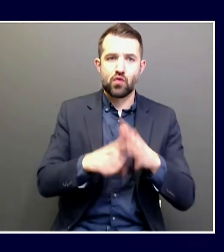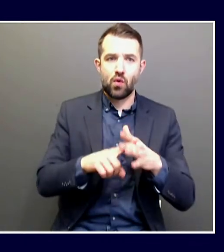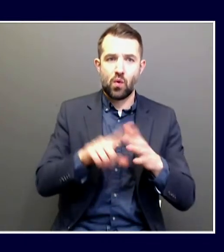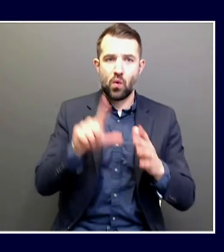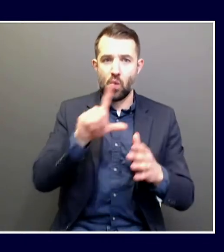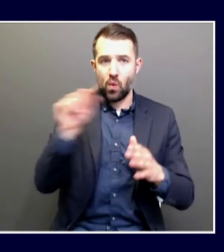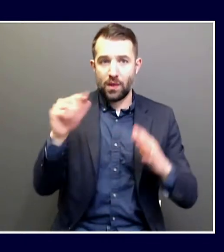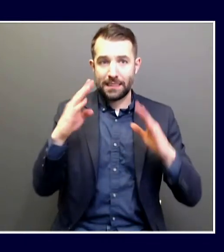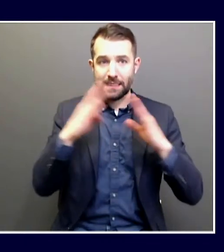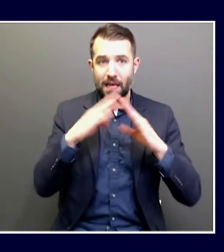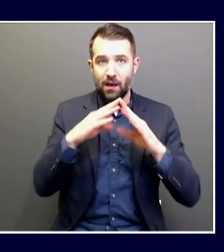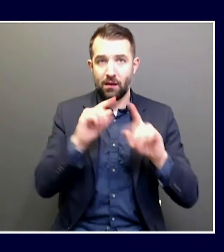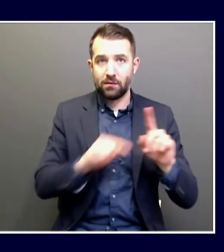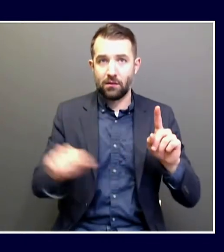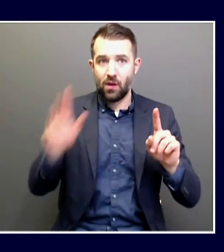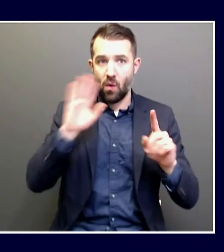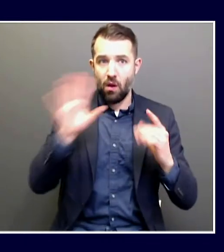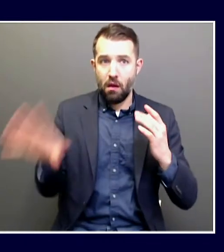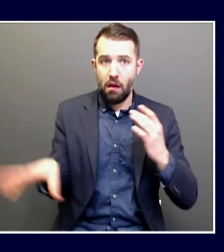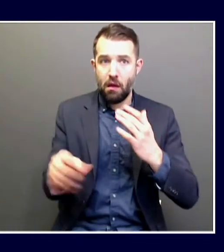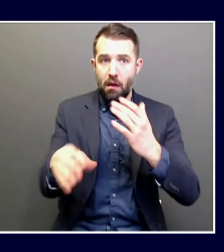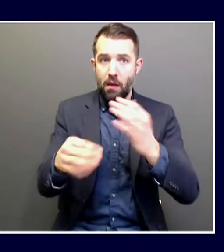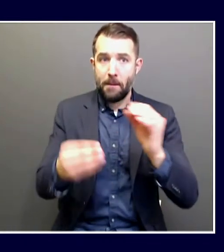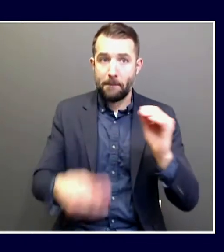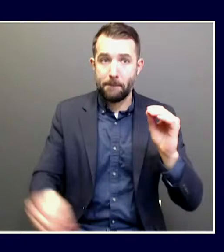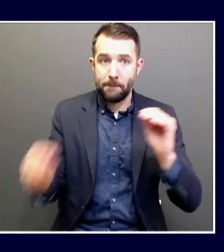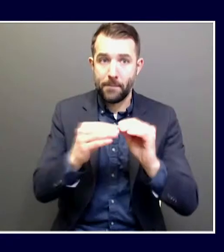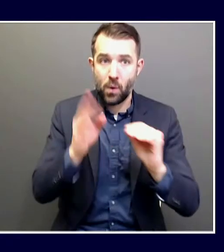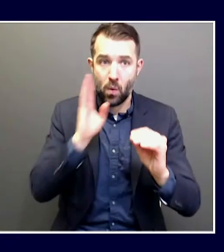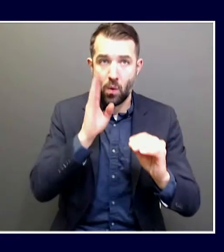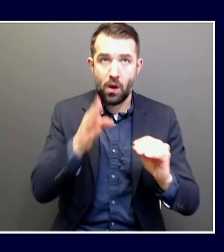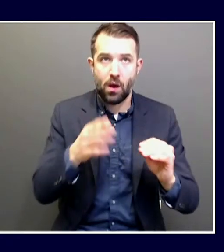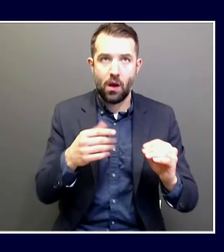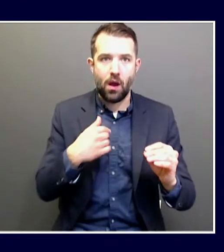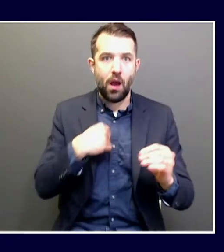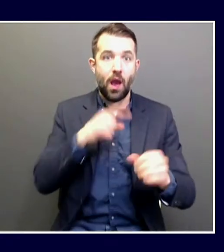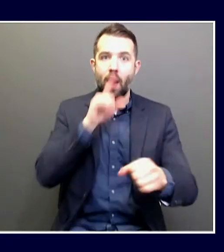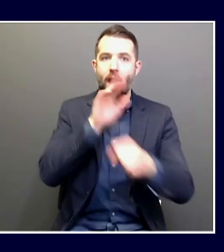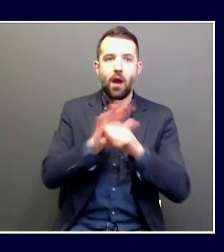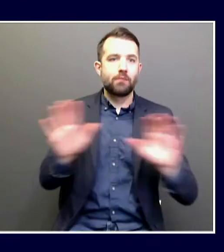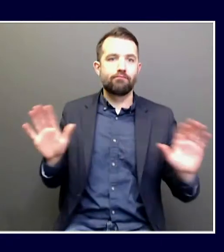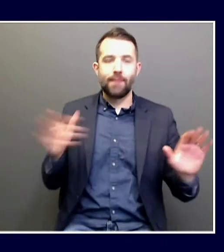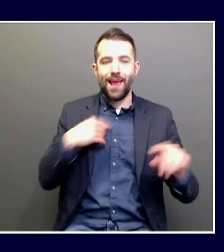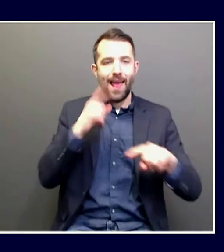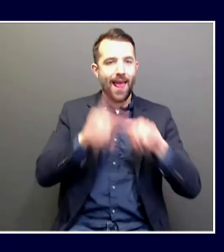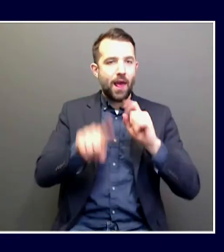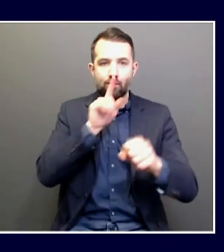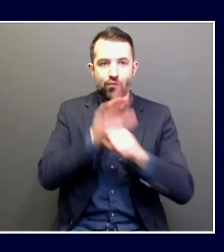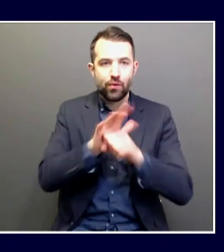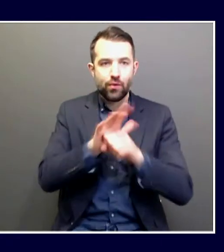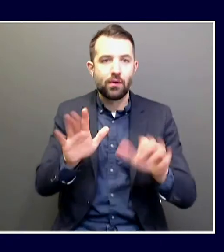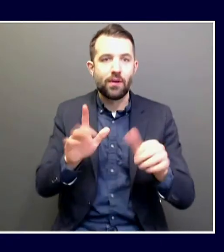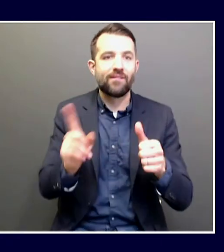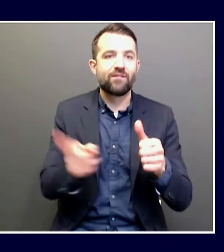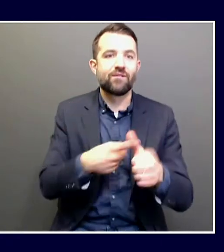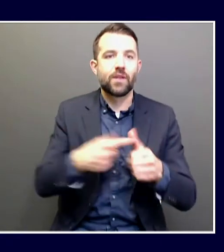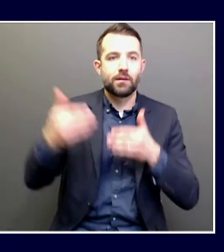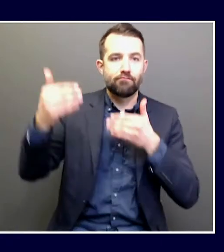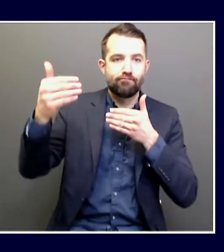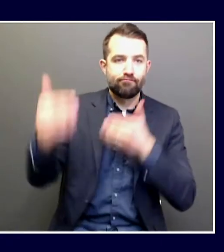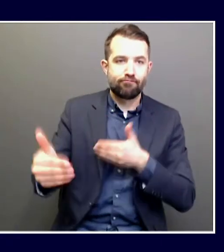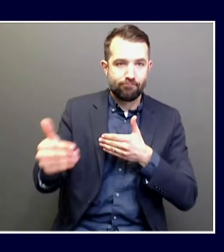Rebecca, I don't want to promise that. Right now, we're working on the first phase, which is roughly speaking 20 communities. And